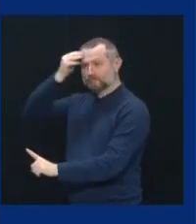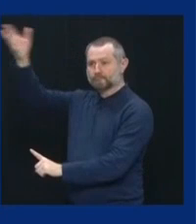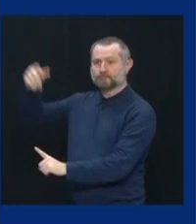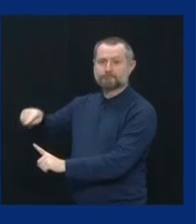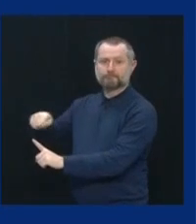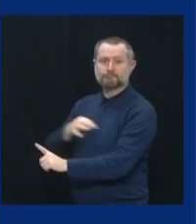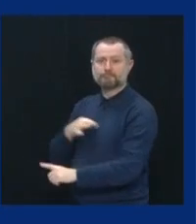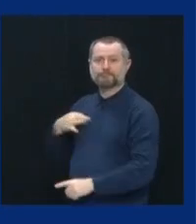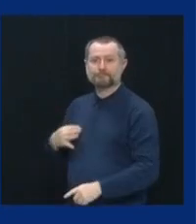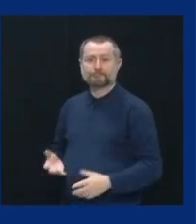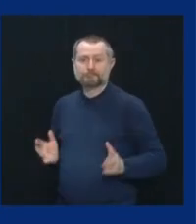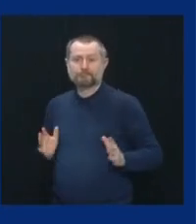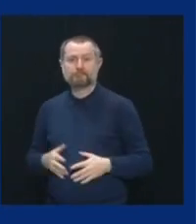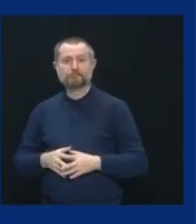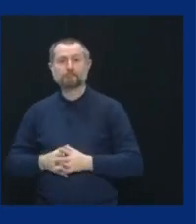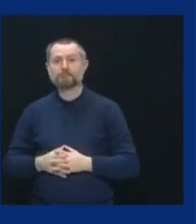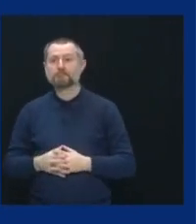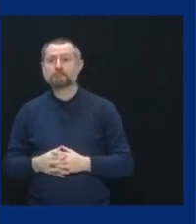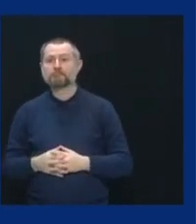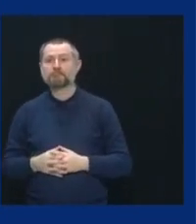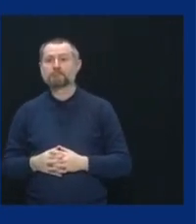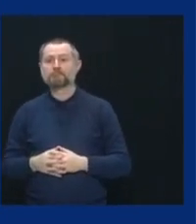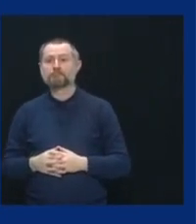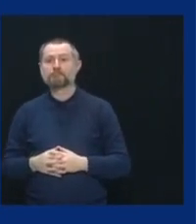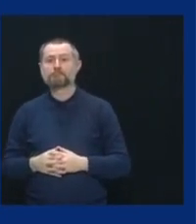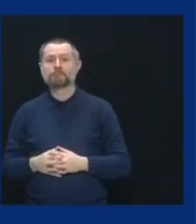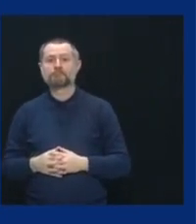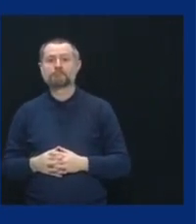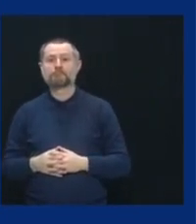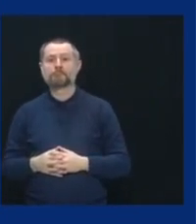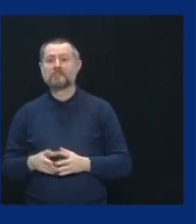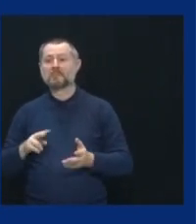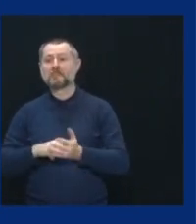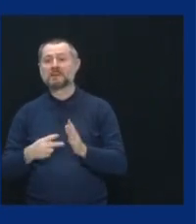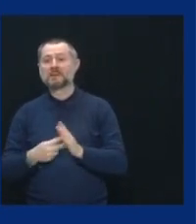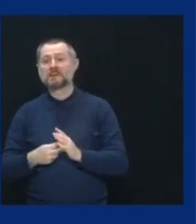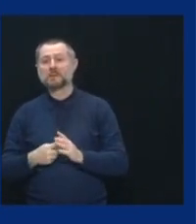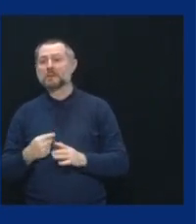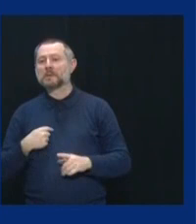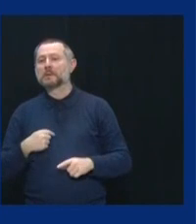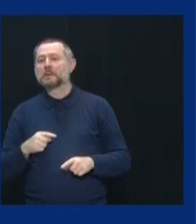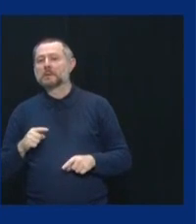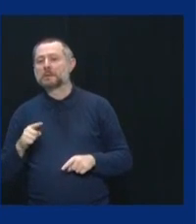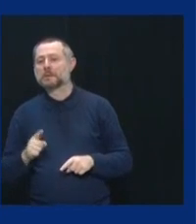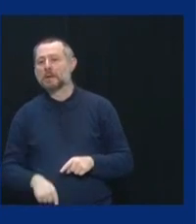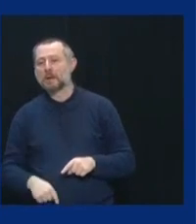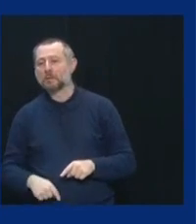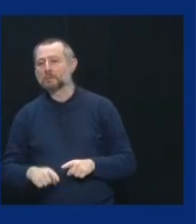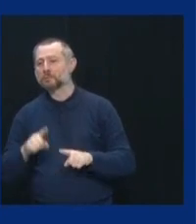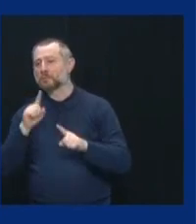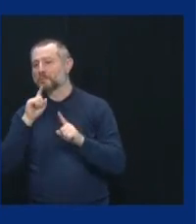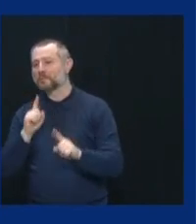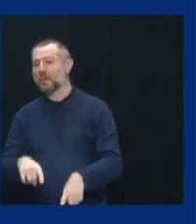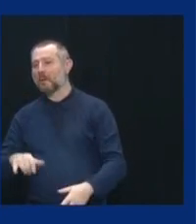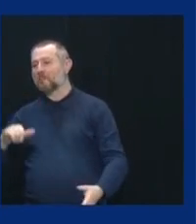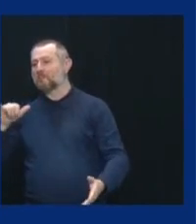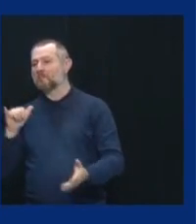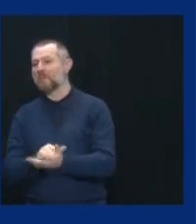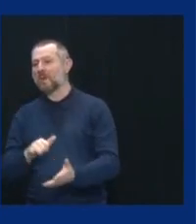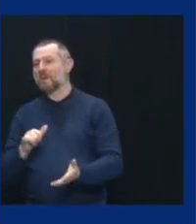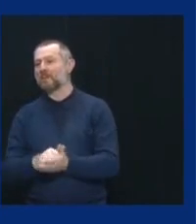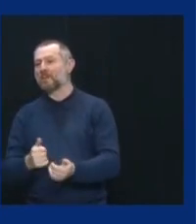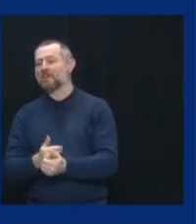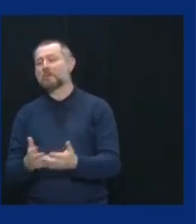But it's not that we couldn't have responded to other things